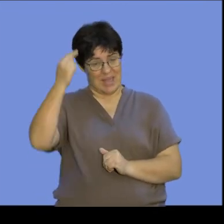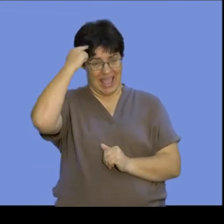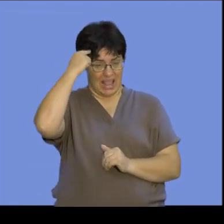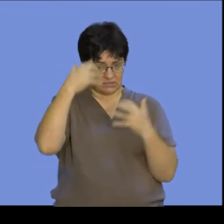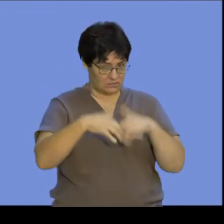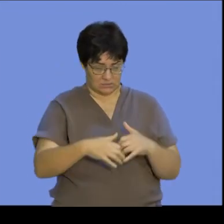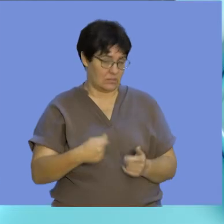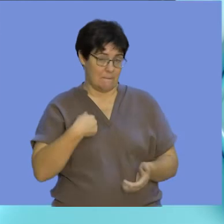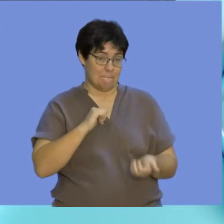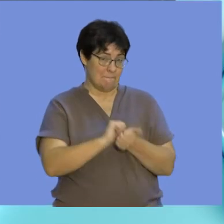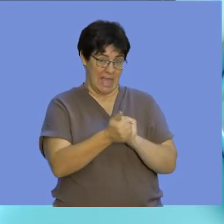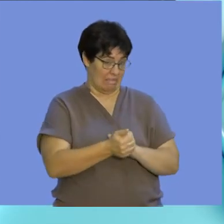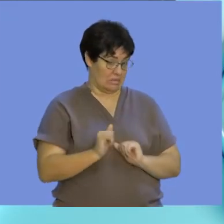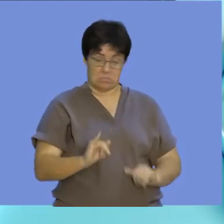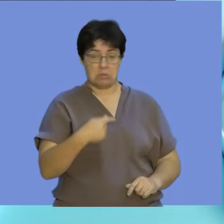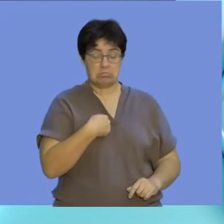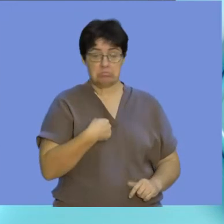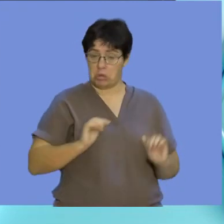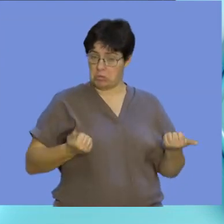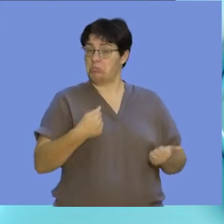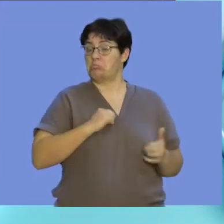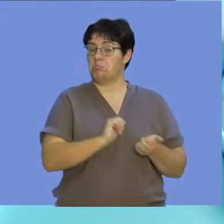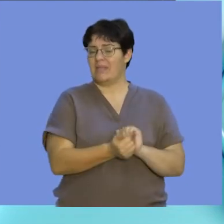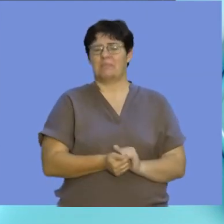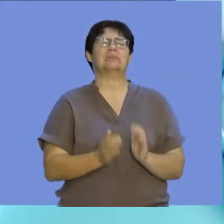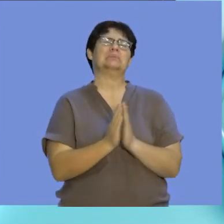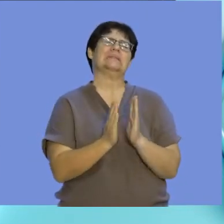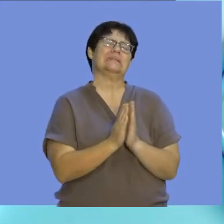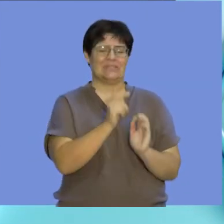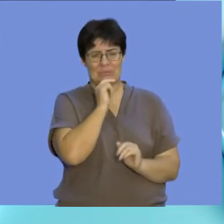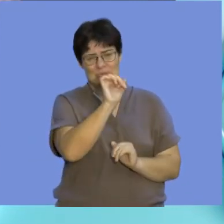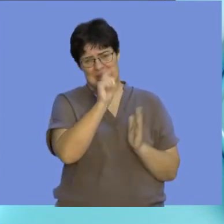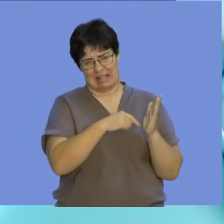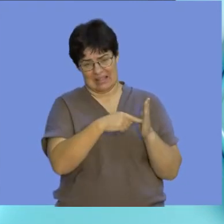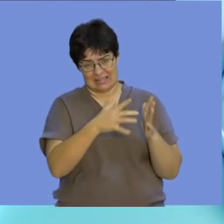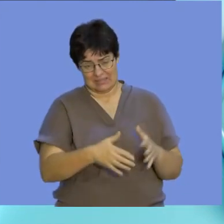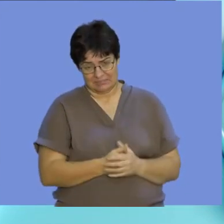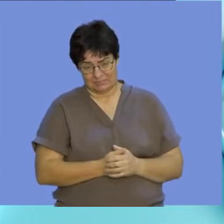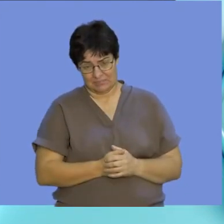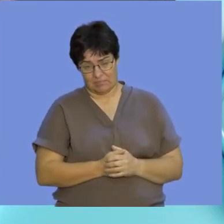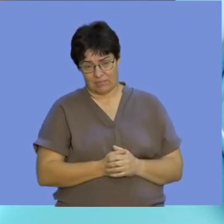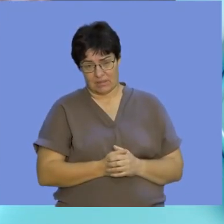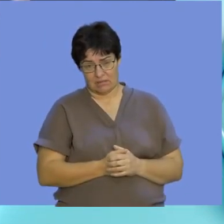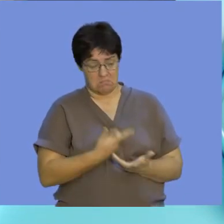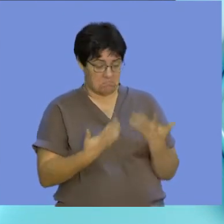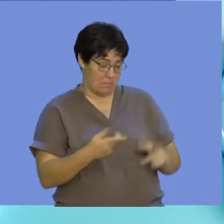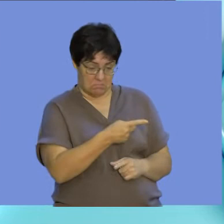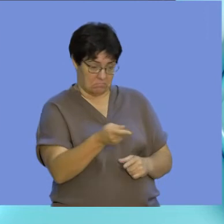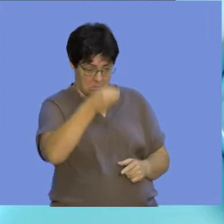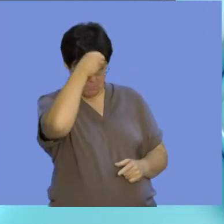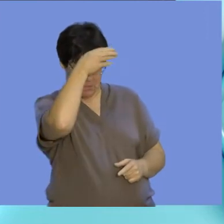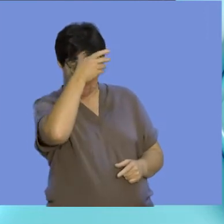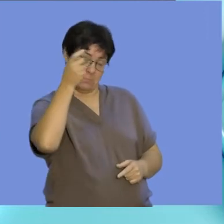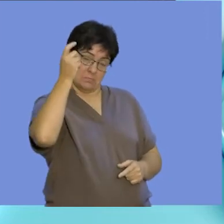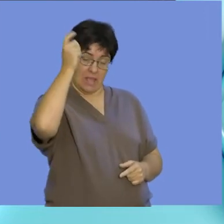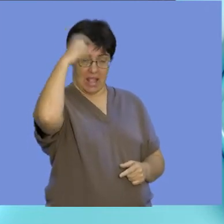maths isn't bad, okay? Please use your calculators. Now, there probably is someone or more than one of you who can do this